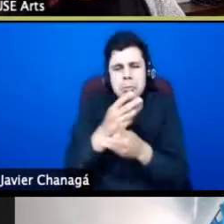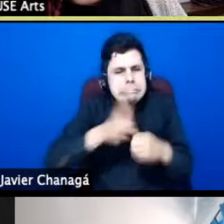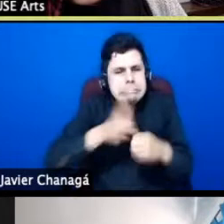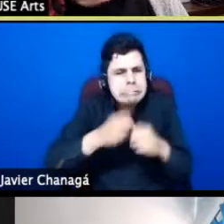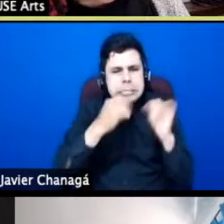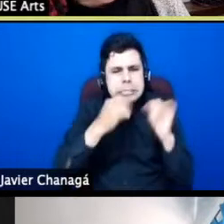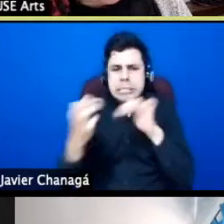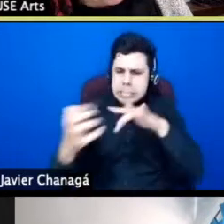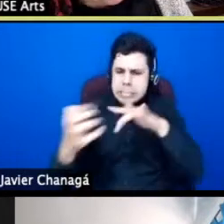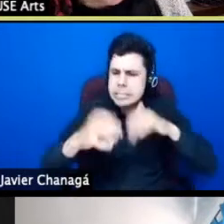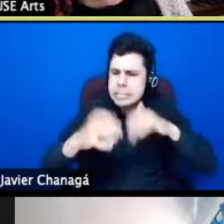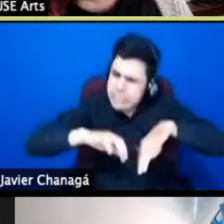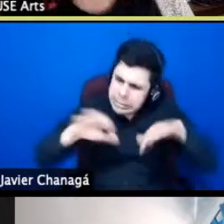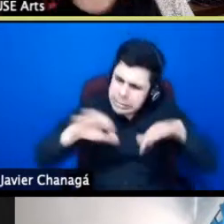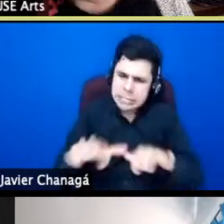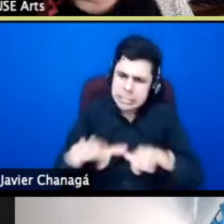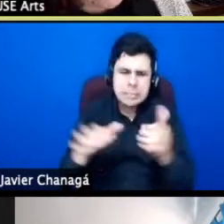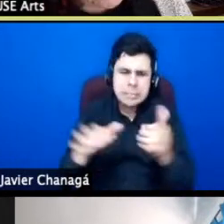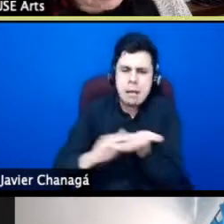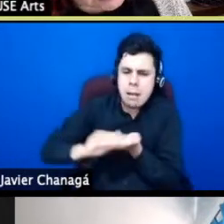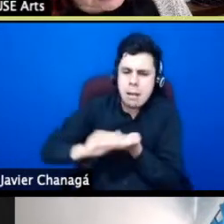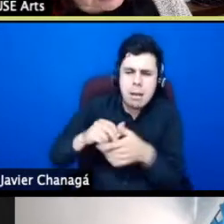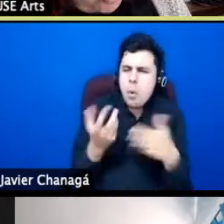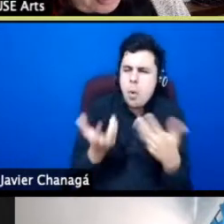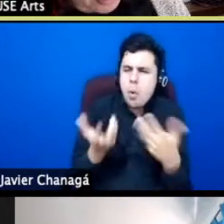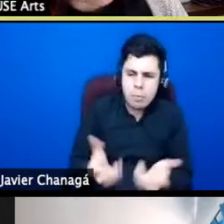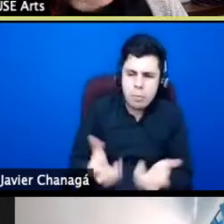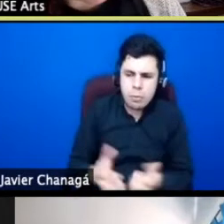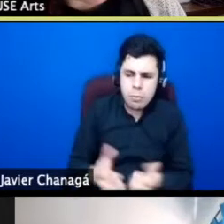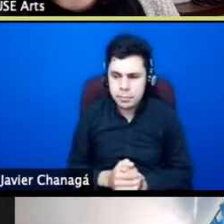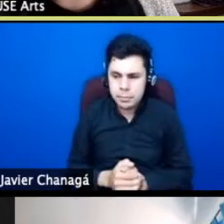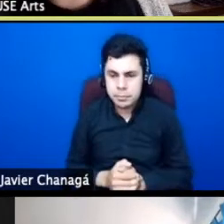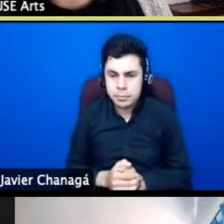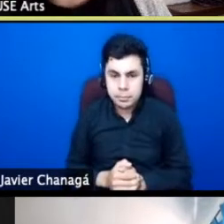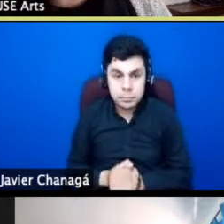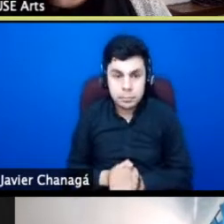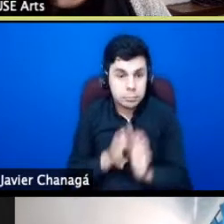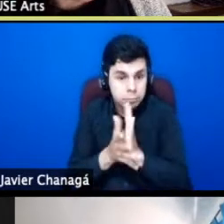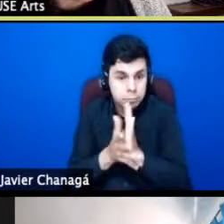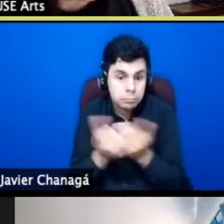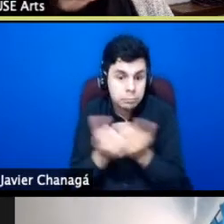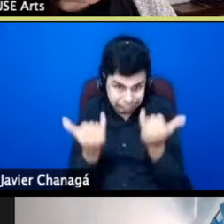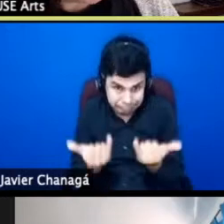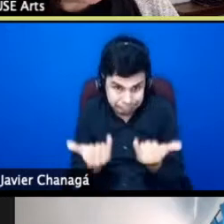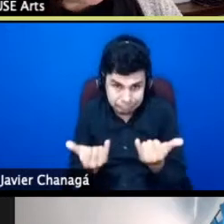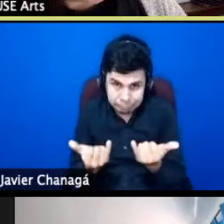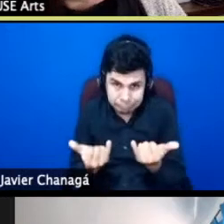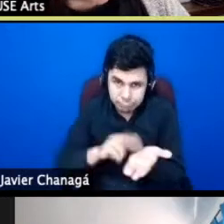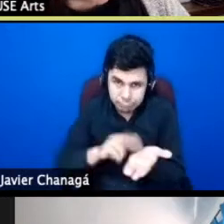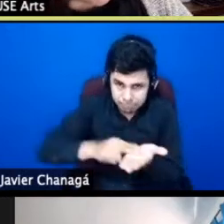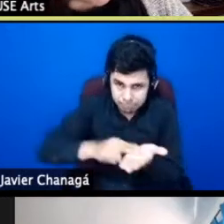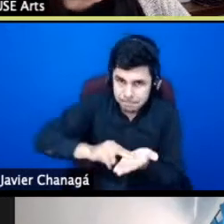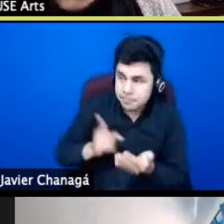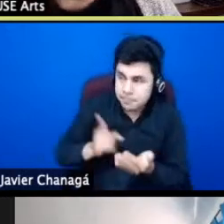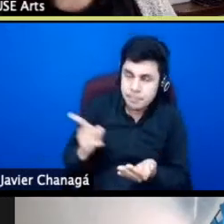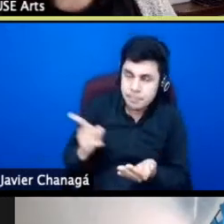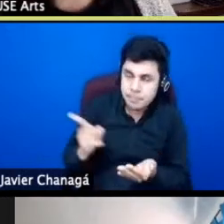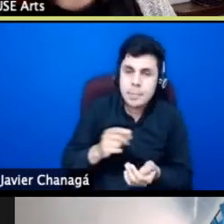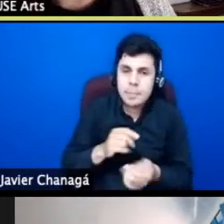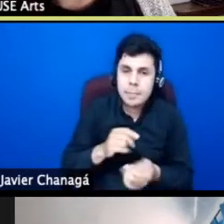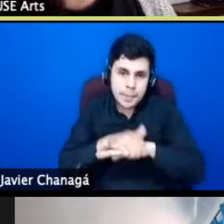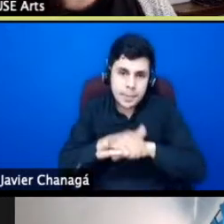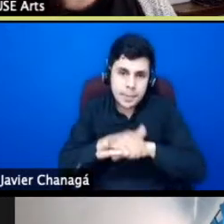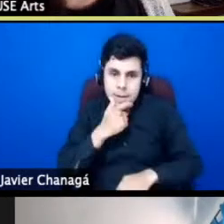Okay. So the peace requires an investment in education, it requires pardon, and it requires